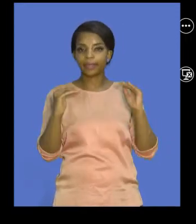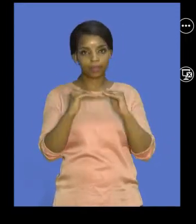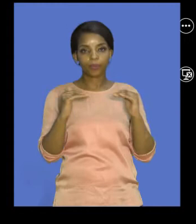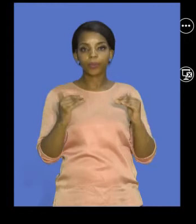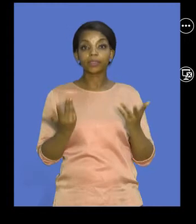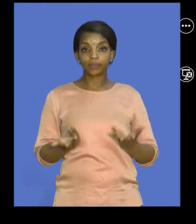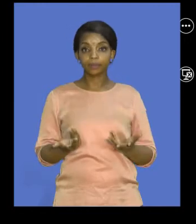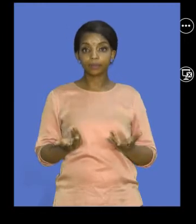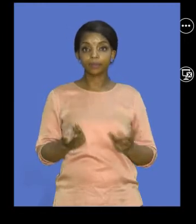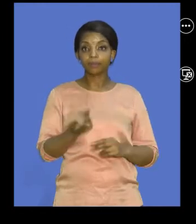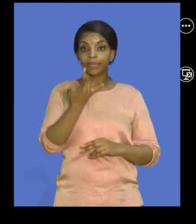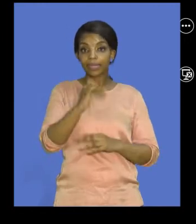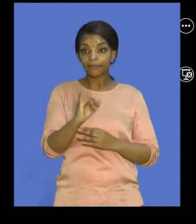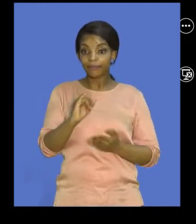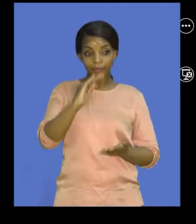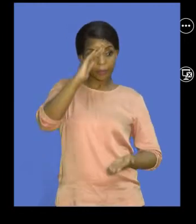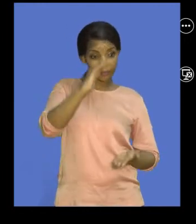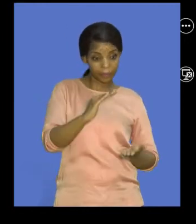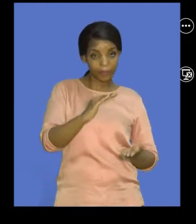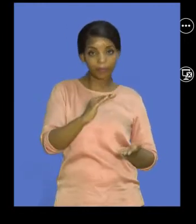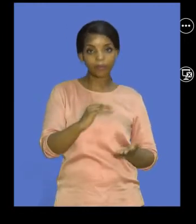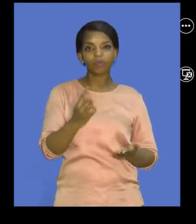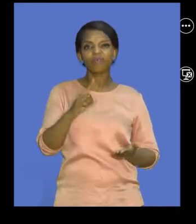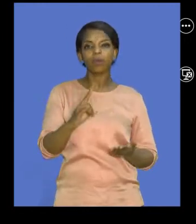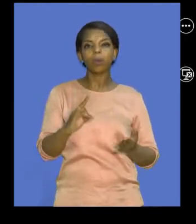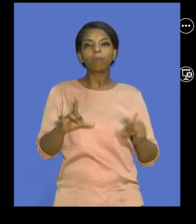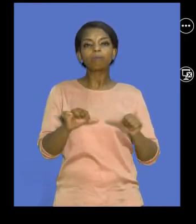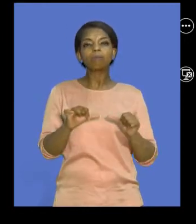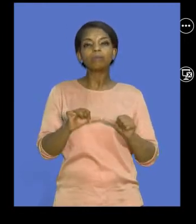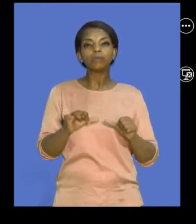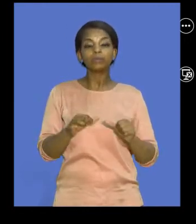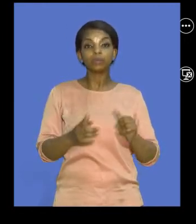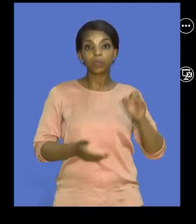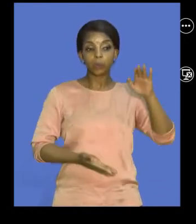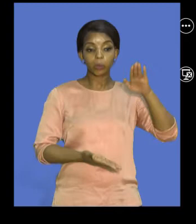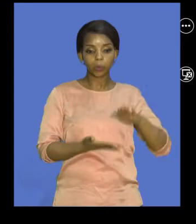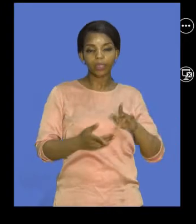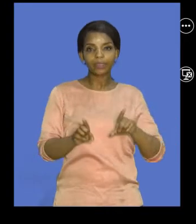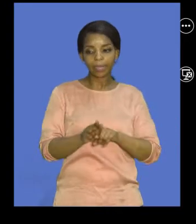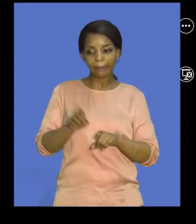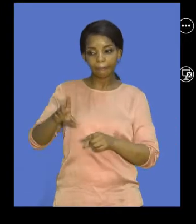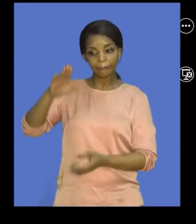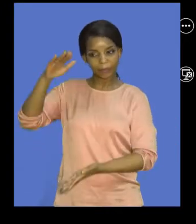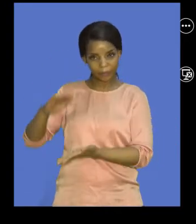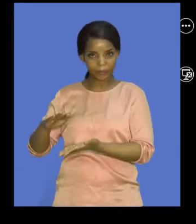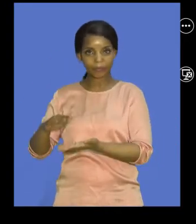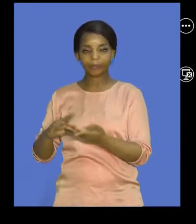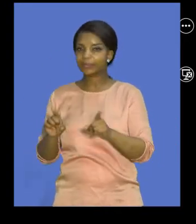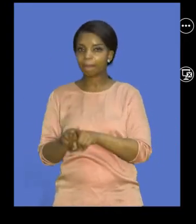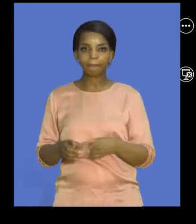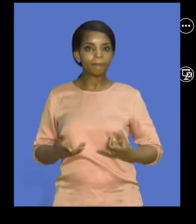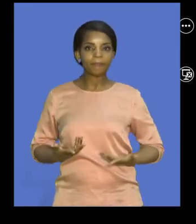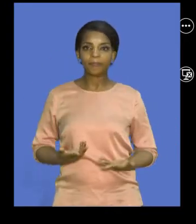the independent variable in terms of magnitude, the dependent variable will also decrease in the same proportion. So I want us